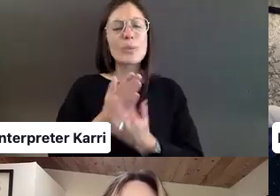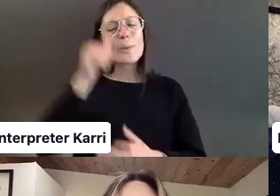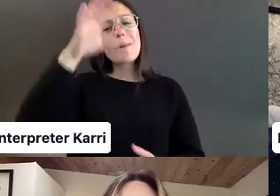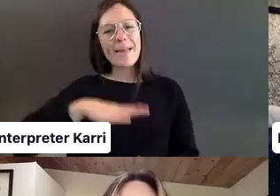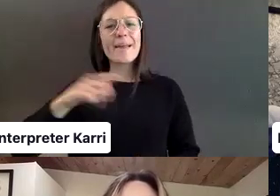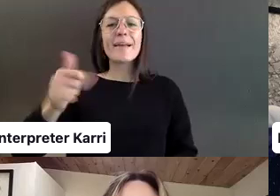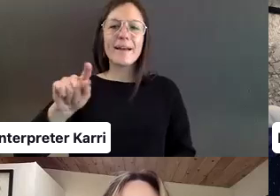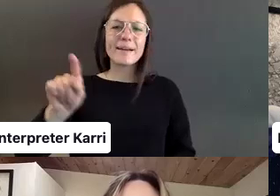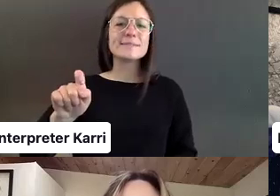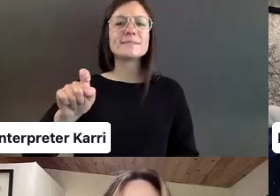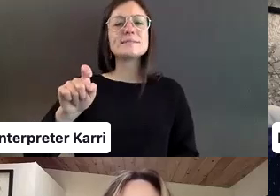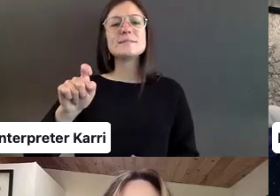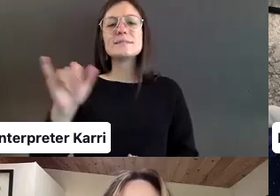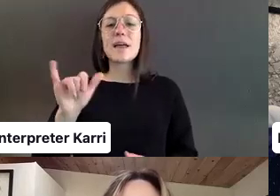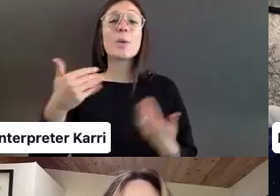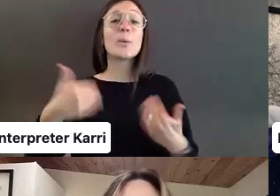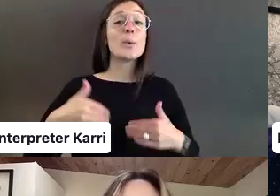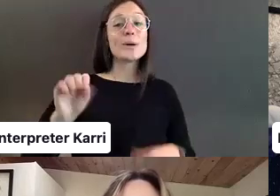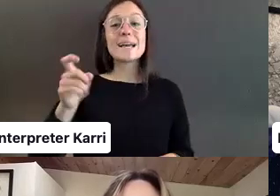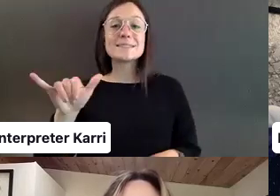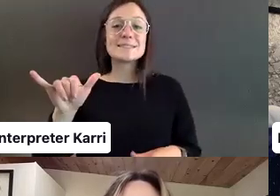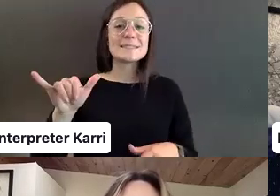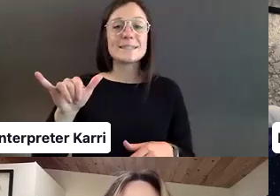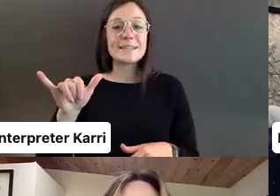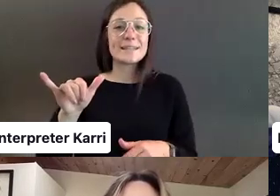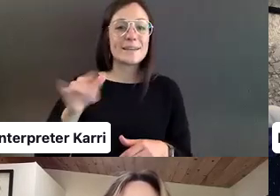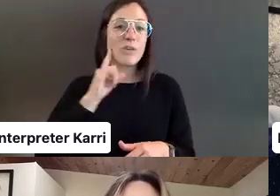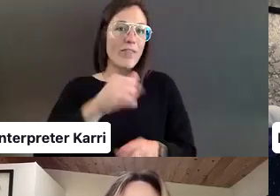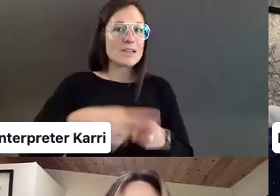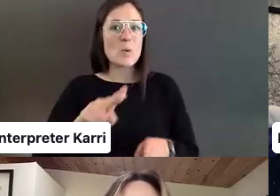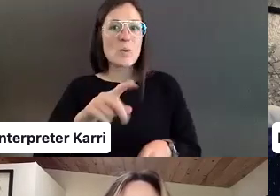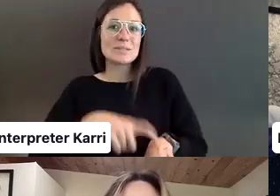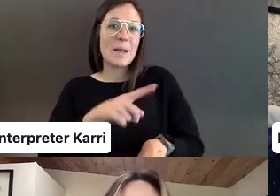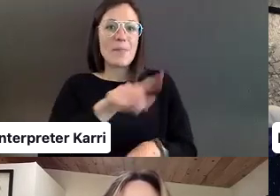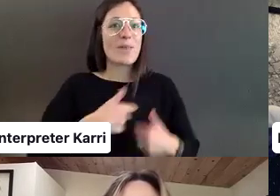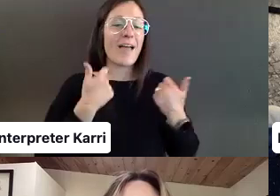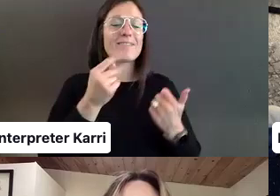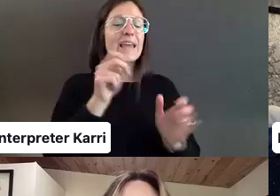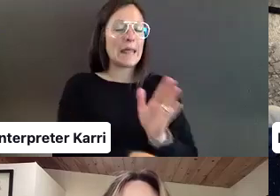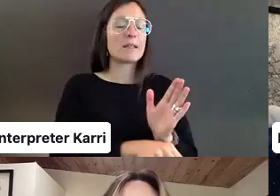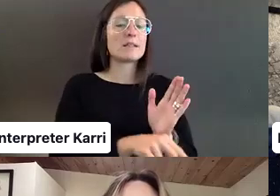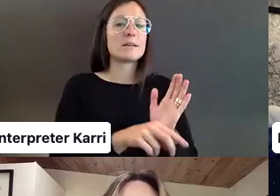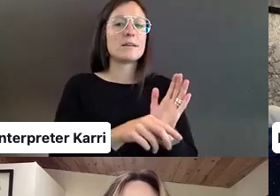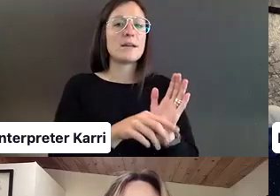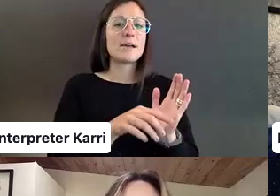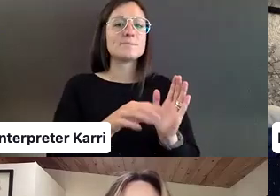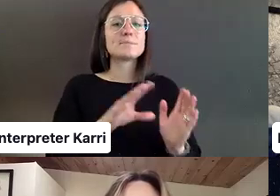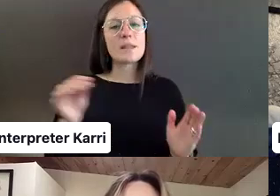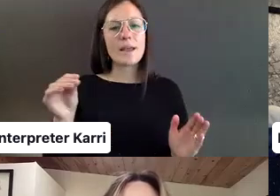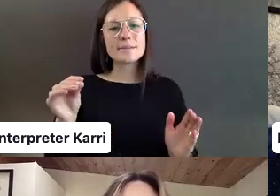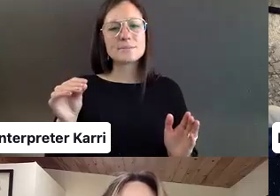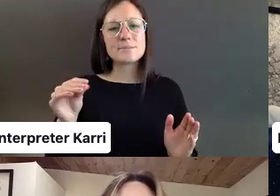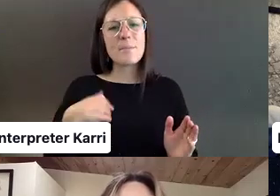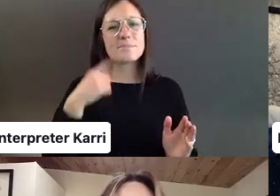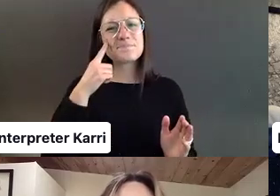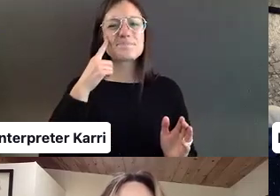of just how sexy they could be for the brief time they were alive and then they were killed. And I